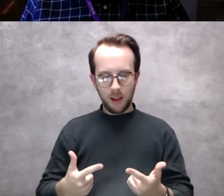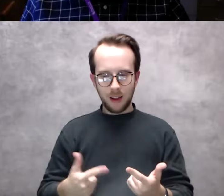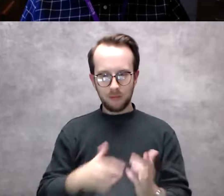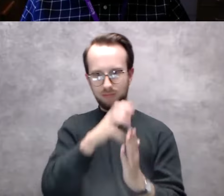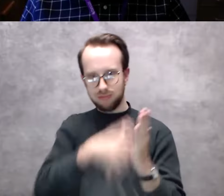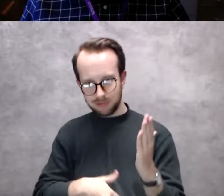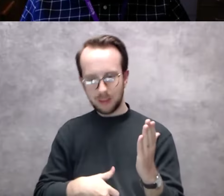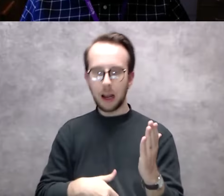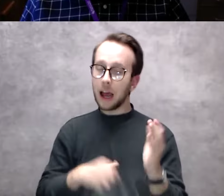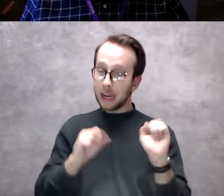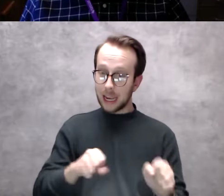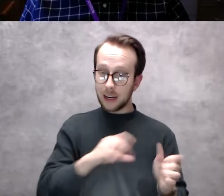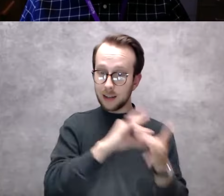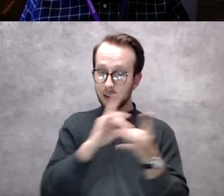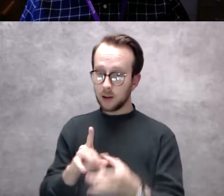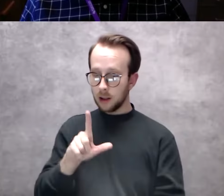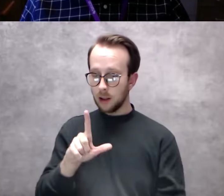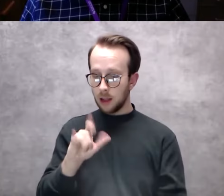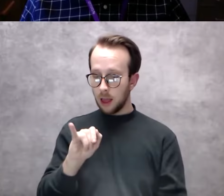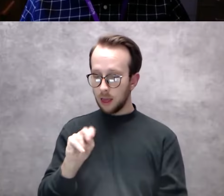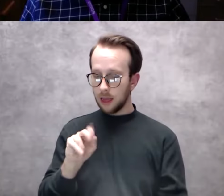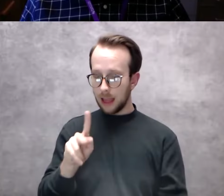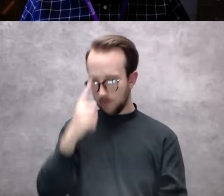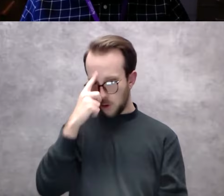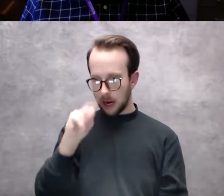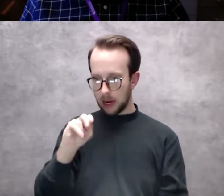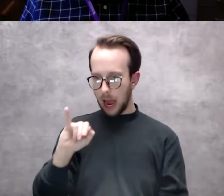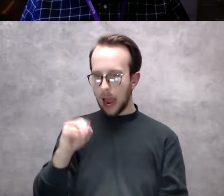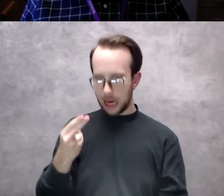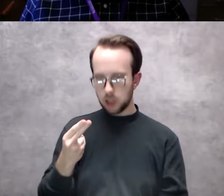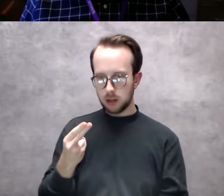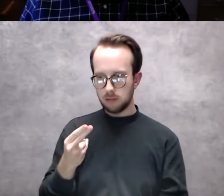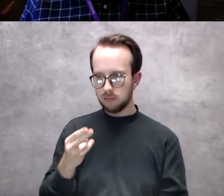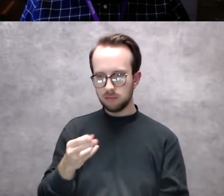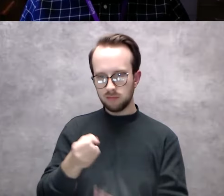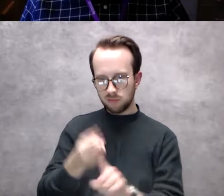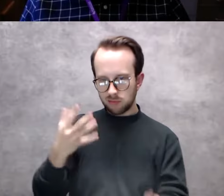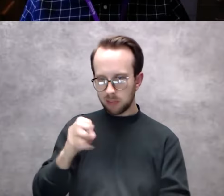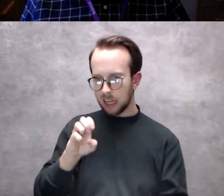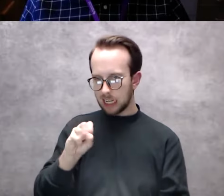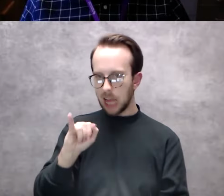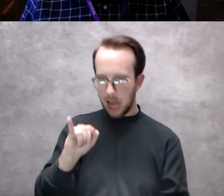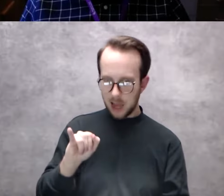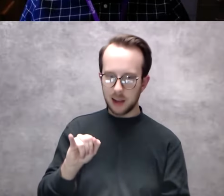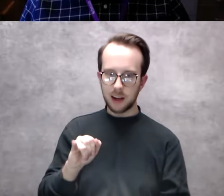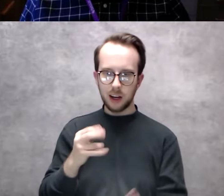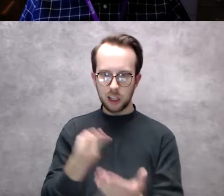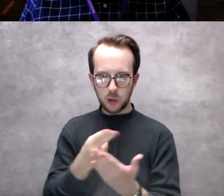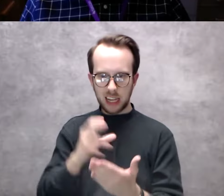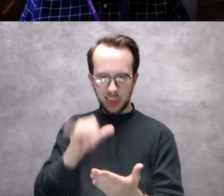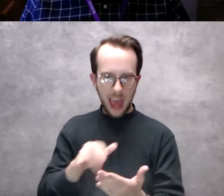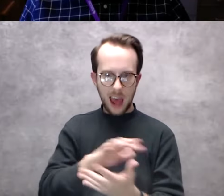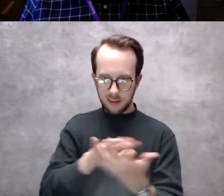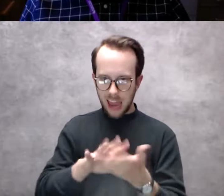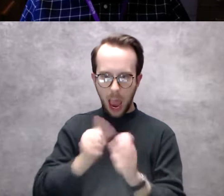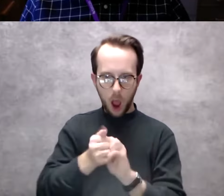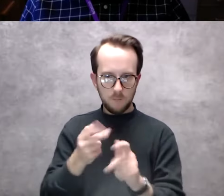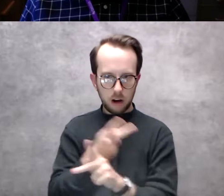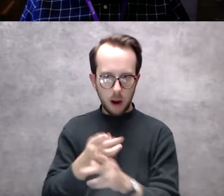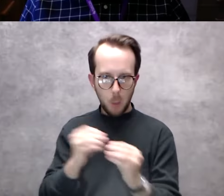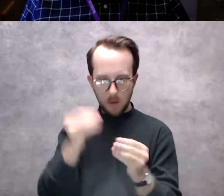link to NIH's information on ESI status and using ERA Commons to navigate that a bit when we send